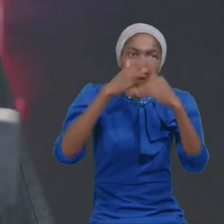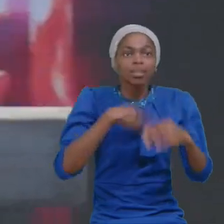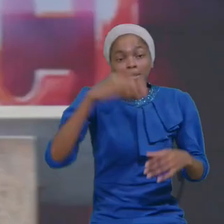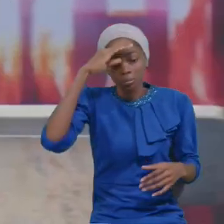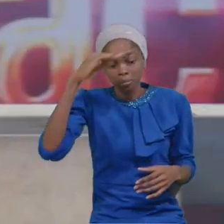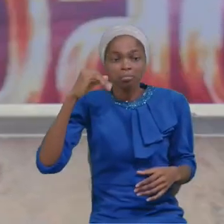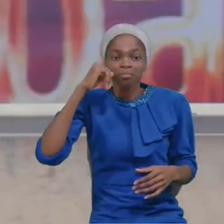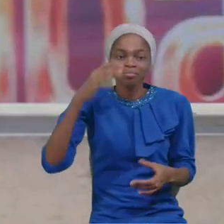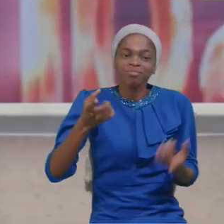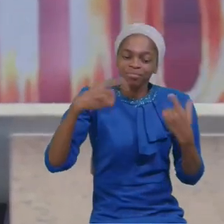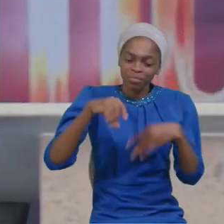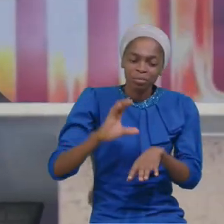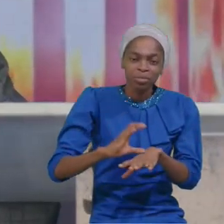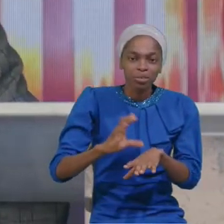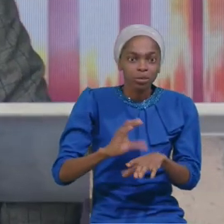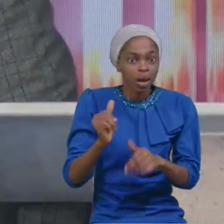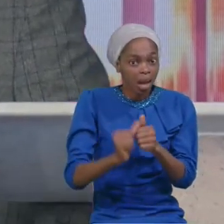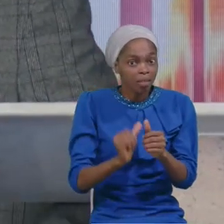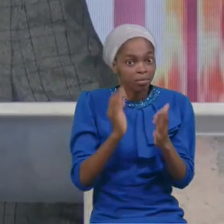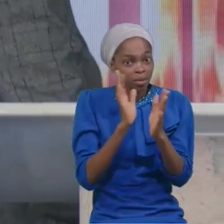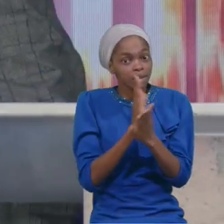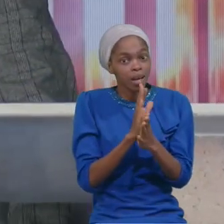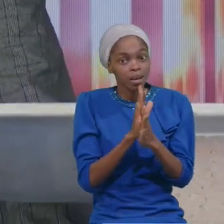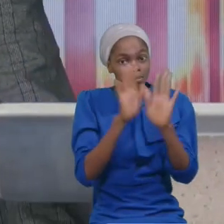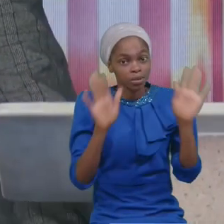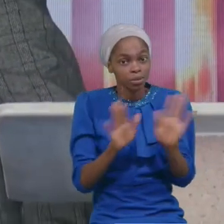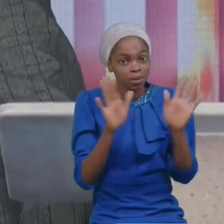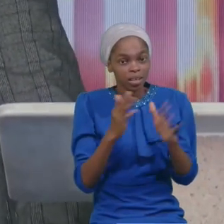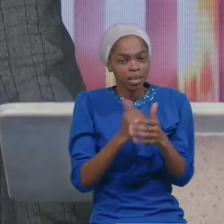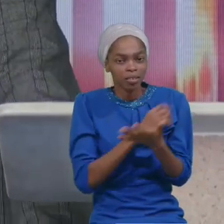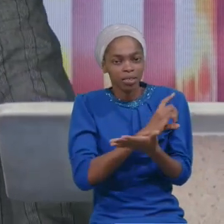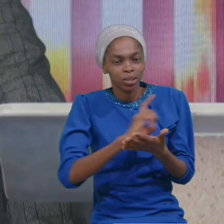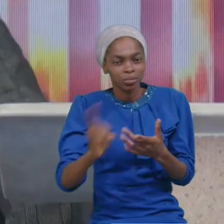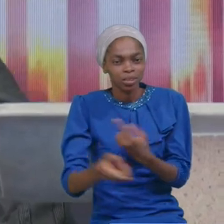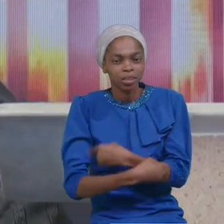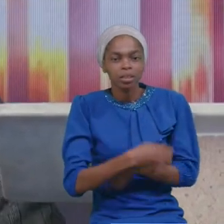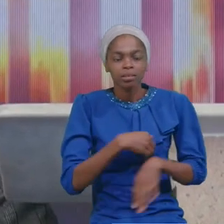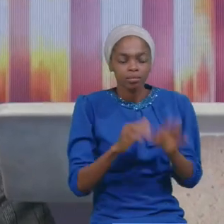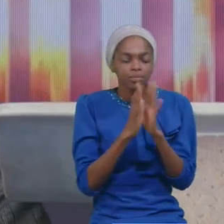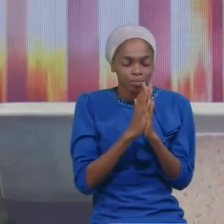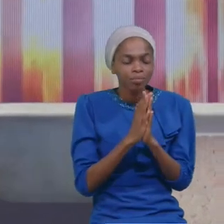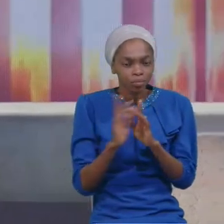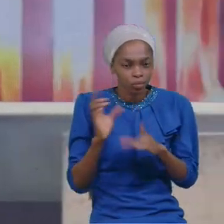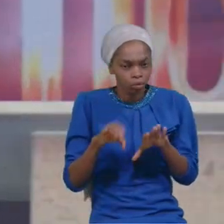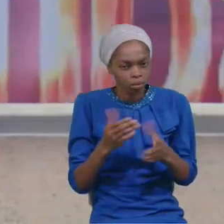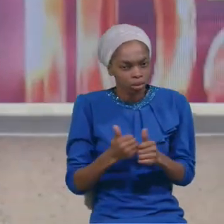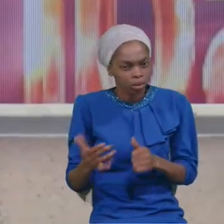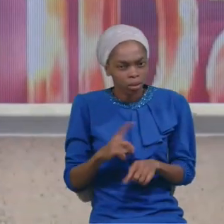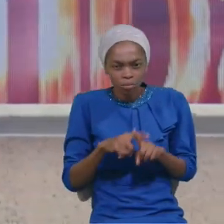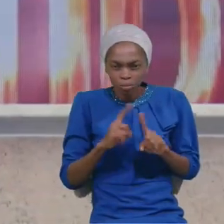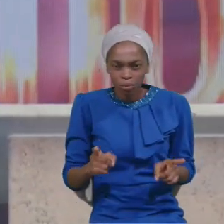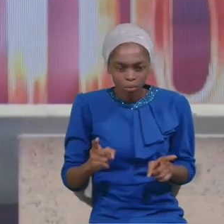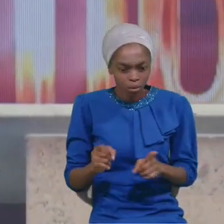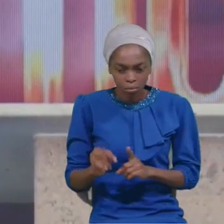prays and does everything. But the preparation does not include preparing for the heavenly future. That's